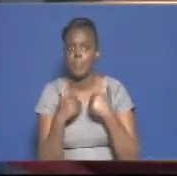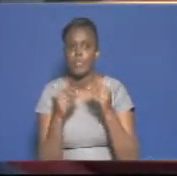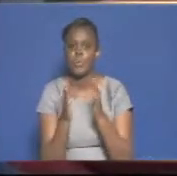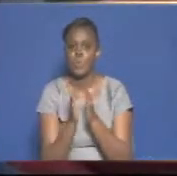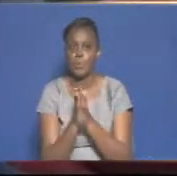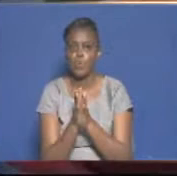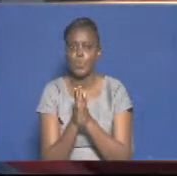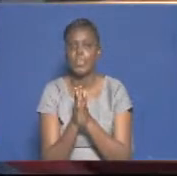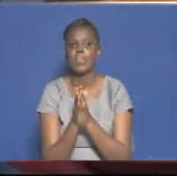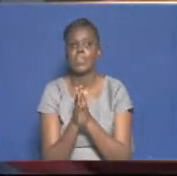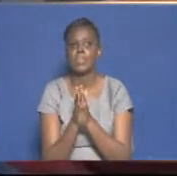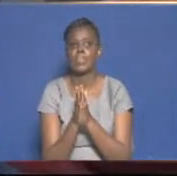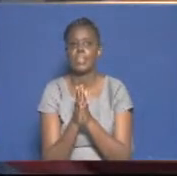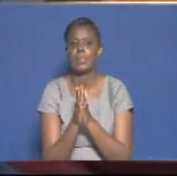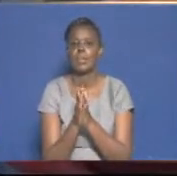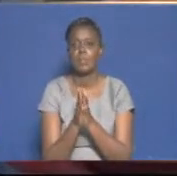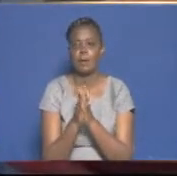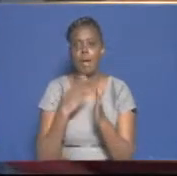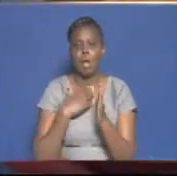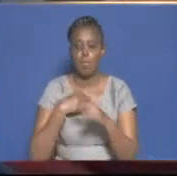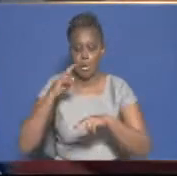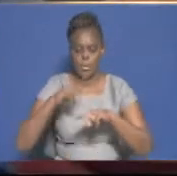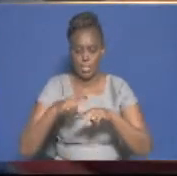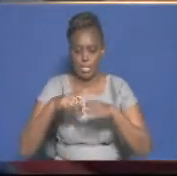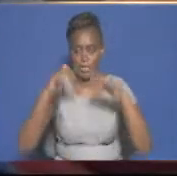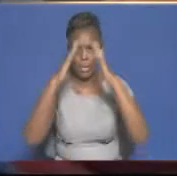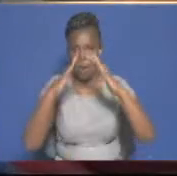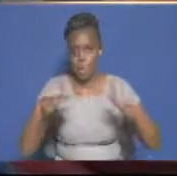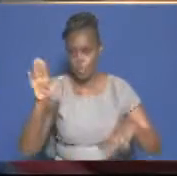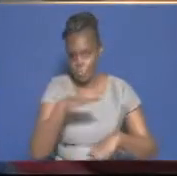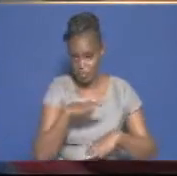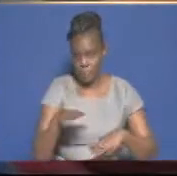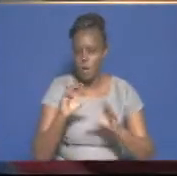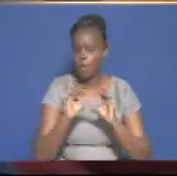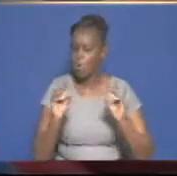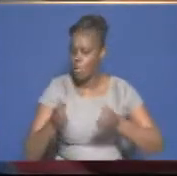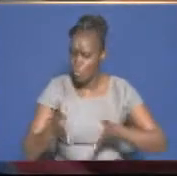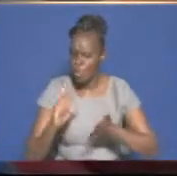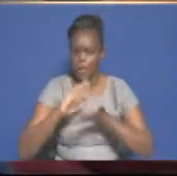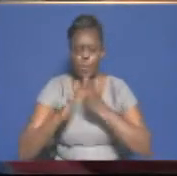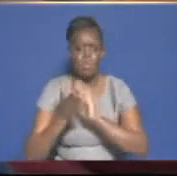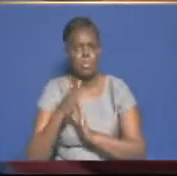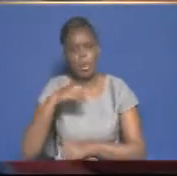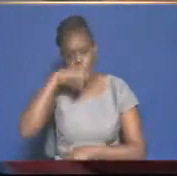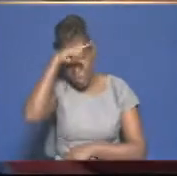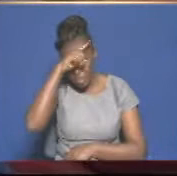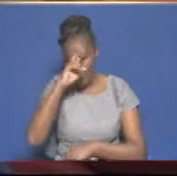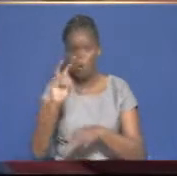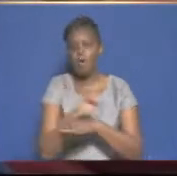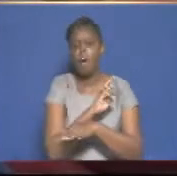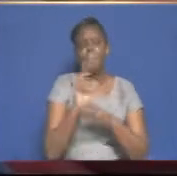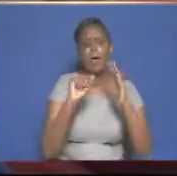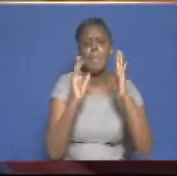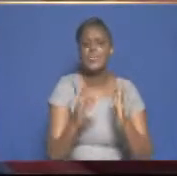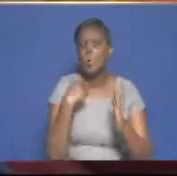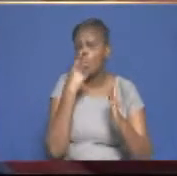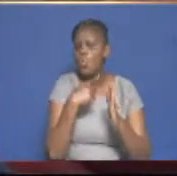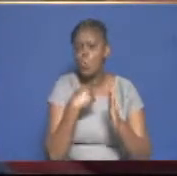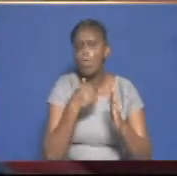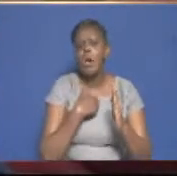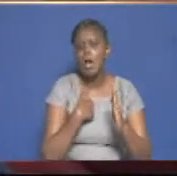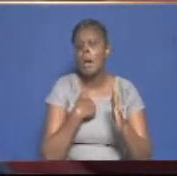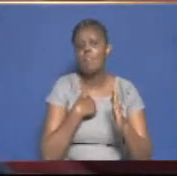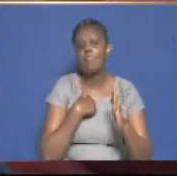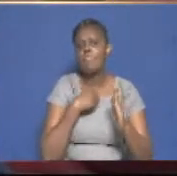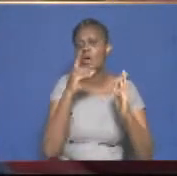our positions in this House. Mr. Speaker, there is no way without a degree you can oversee a minister who is armed with the doctorate